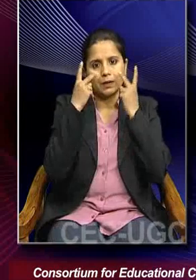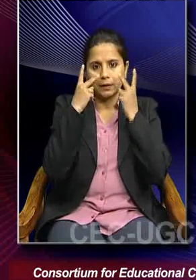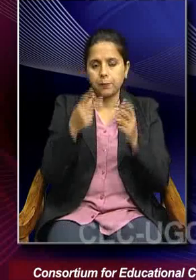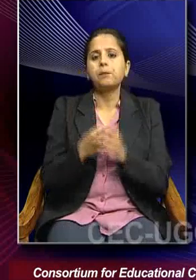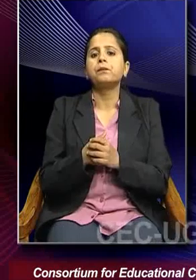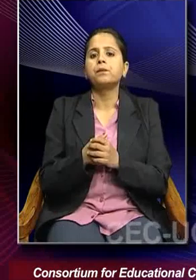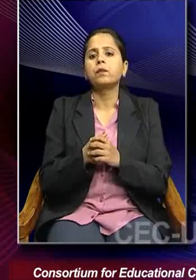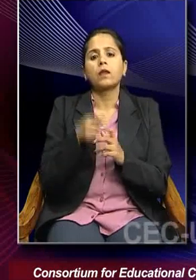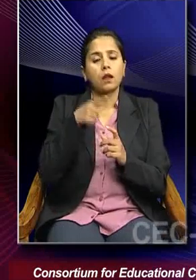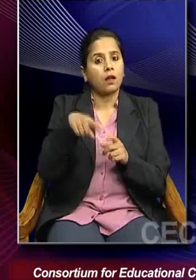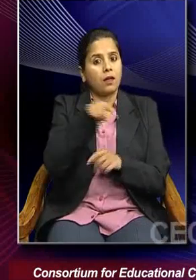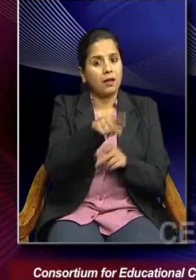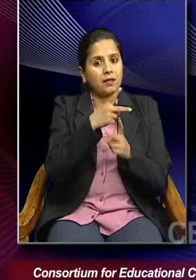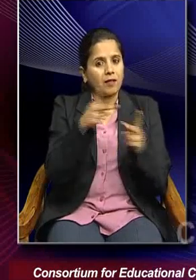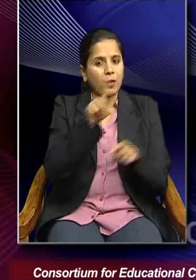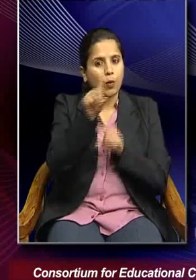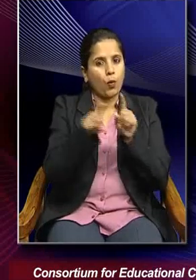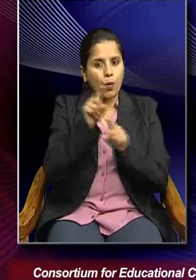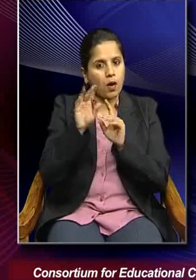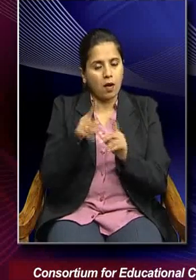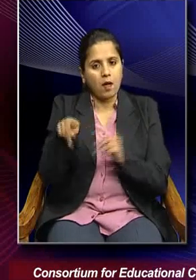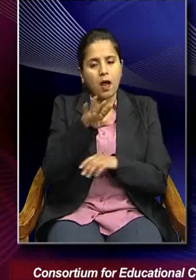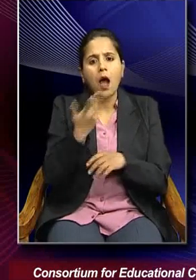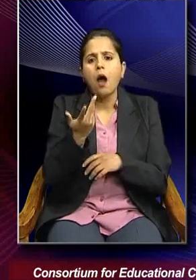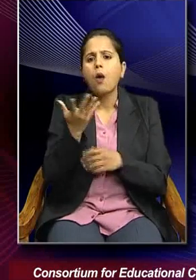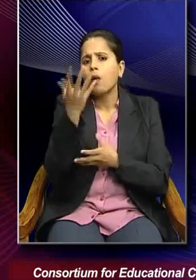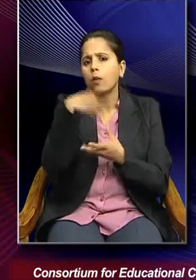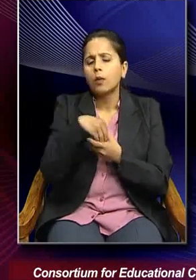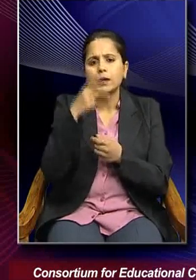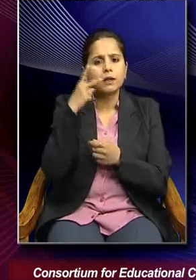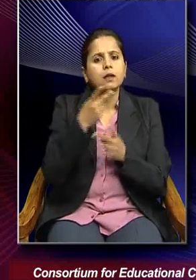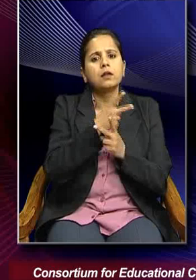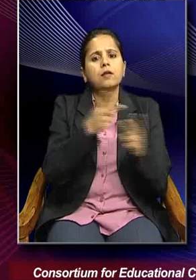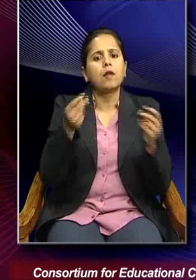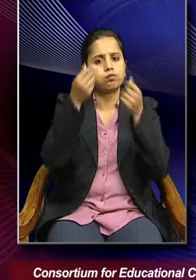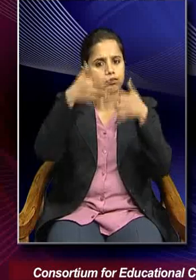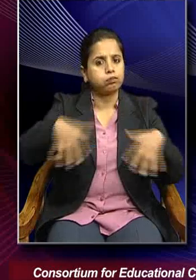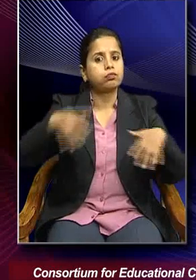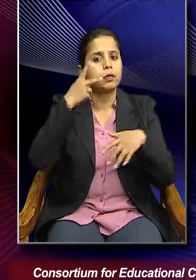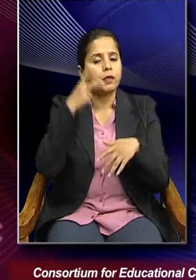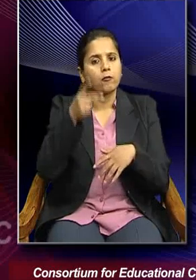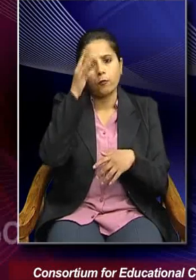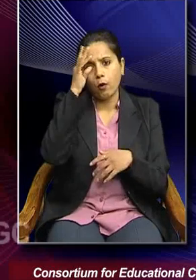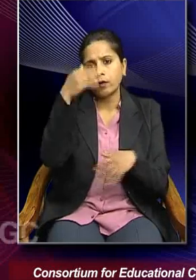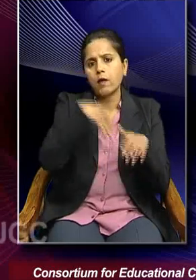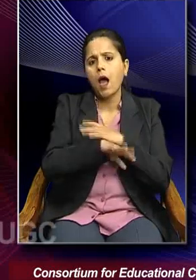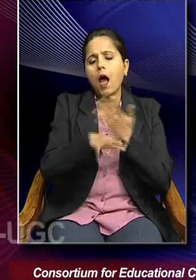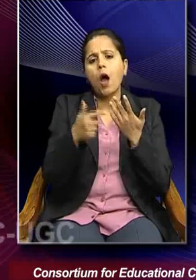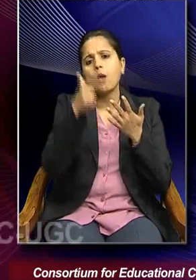does these different questions fall under the various branches of philosophy.